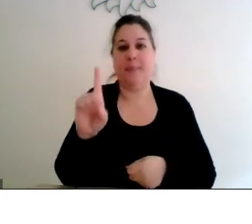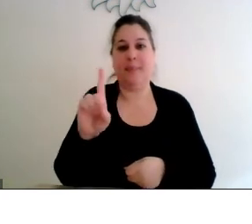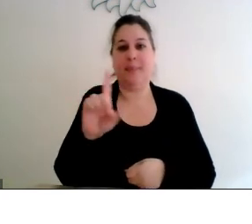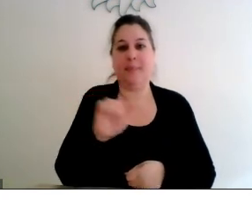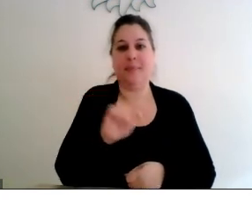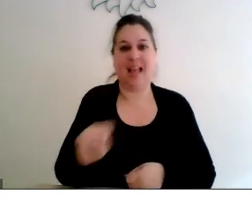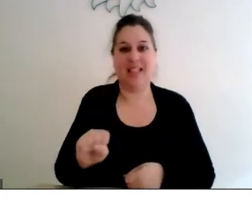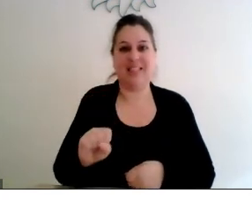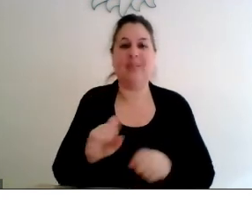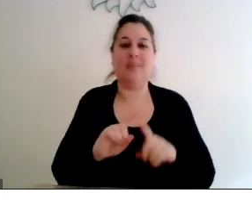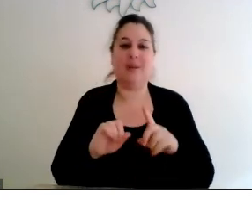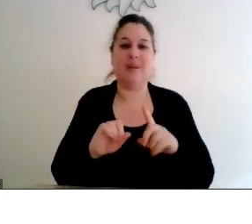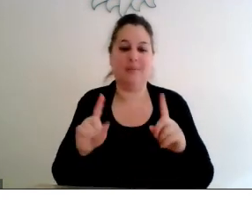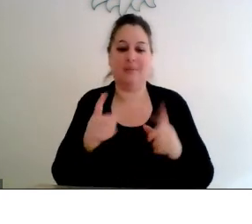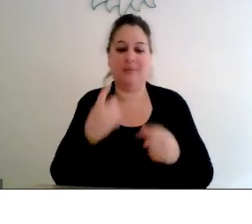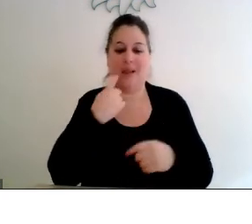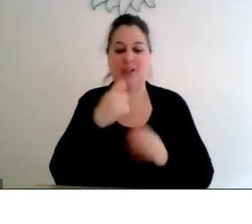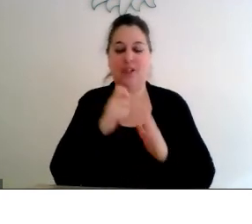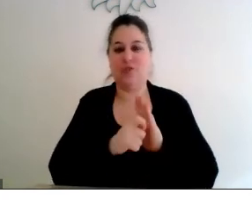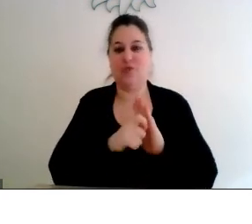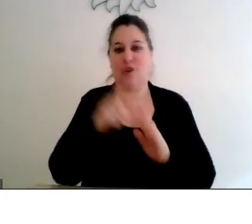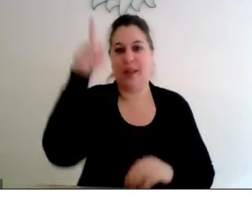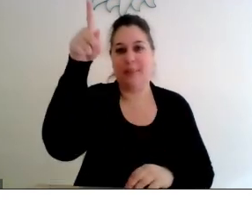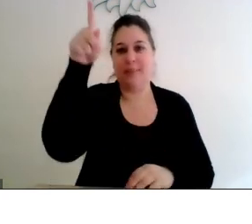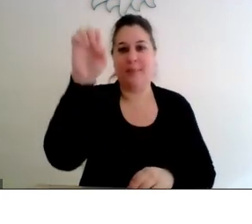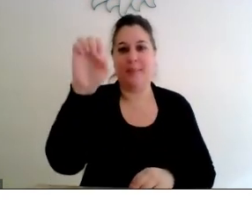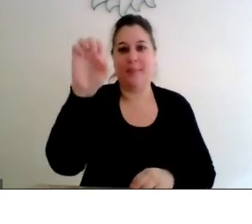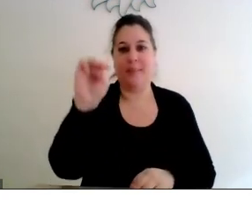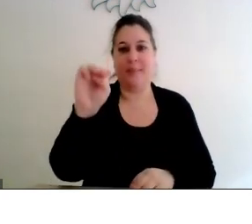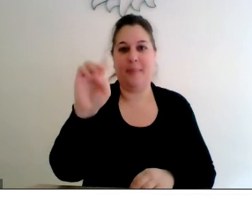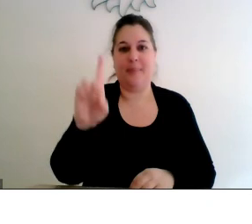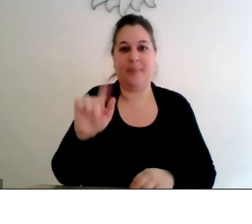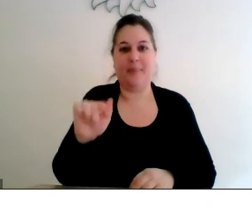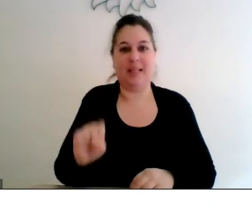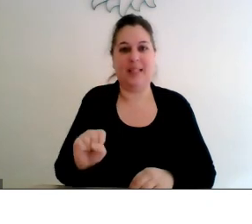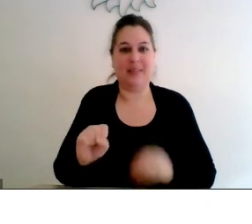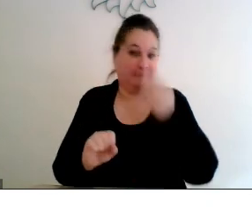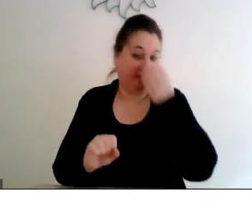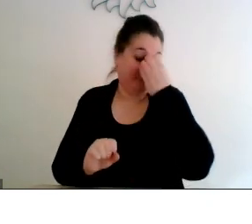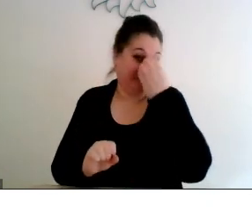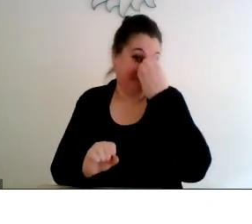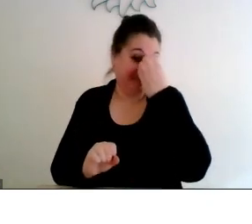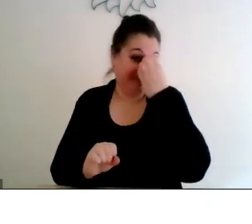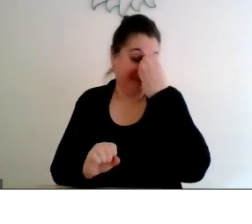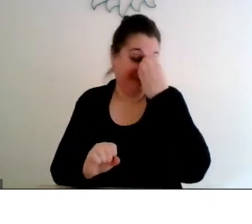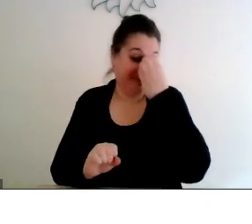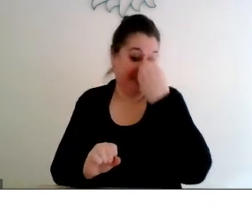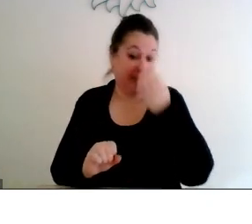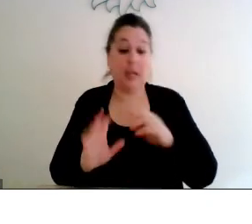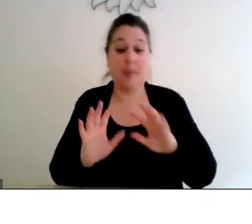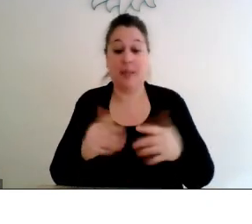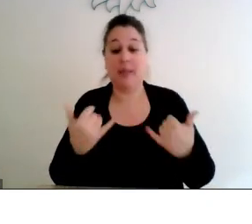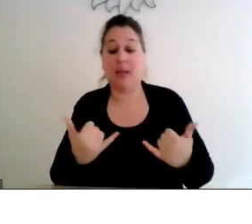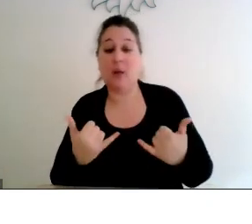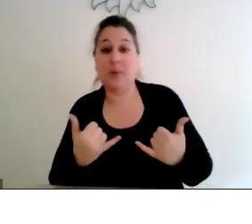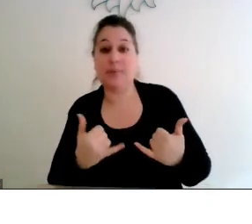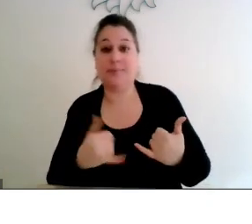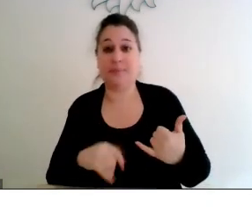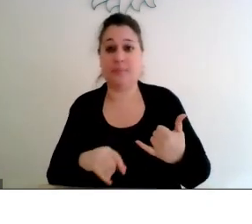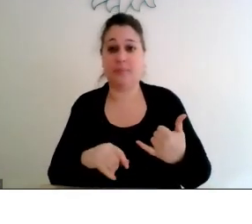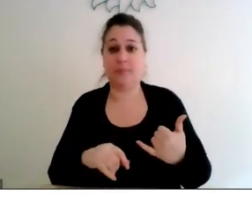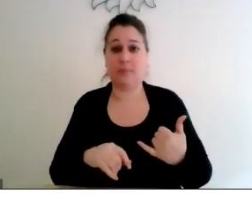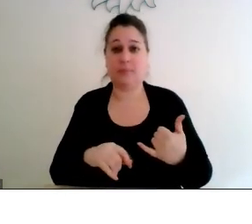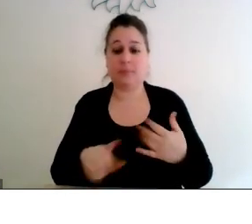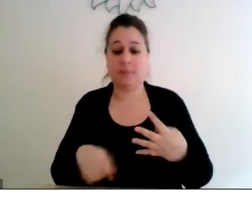is 4. Bring everything else down. Okay. Any parentheses? Nope. Any exponents?